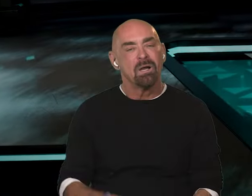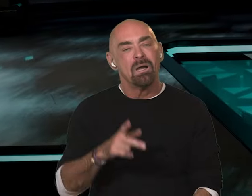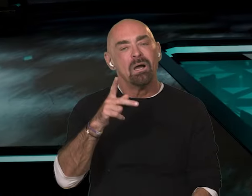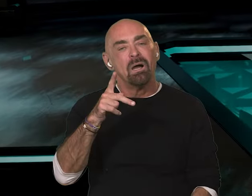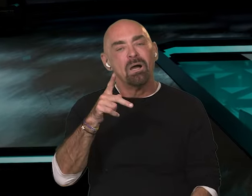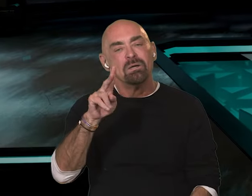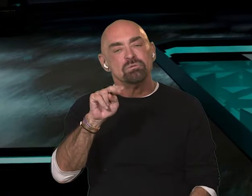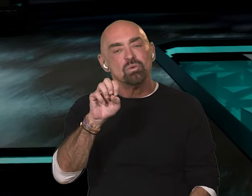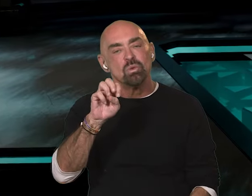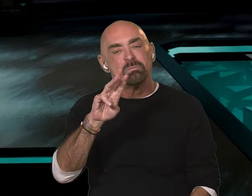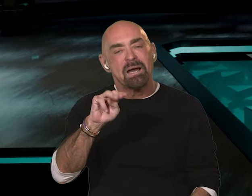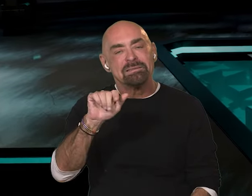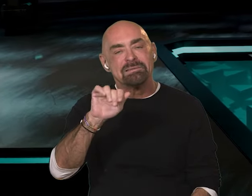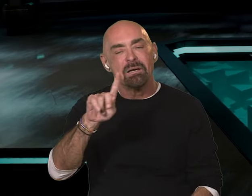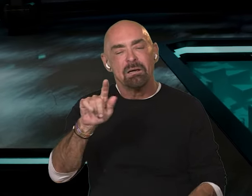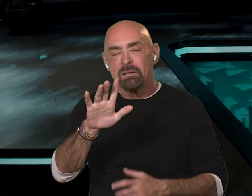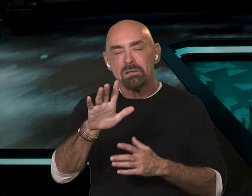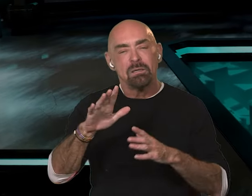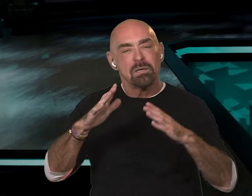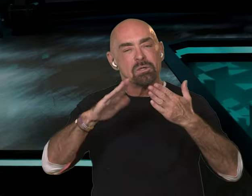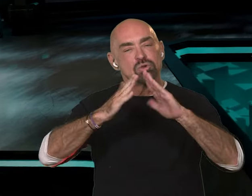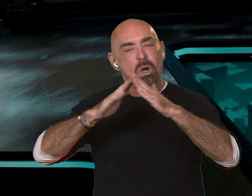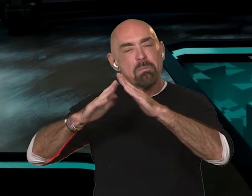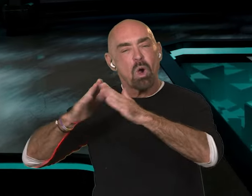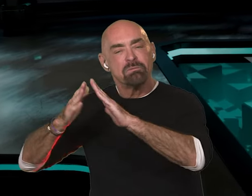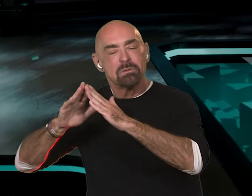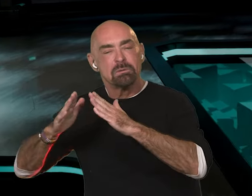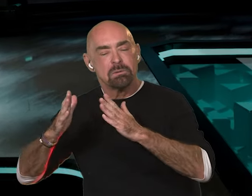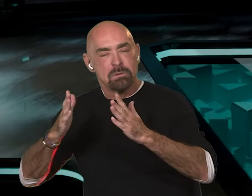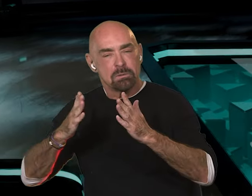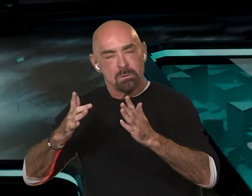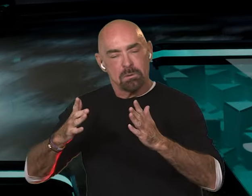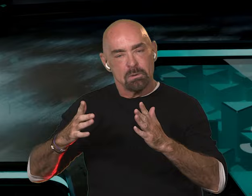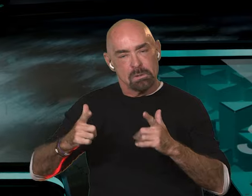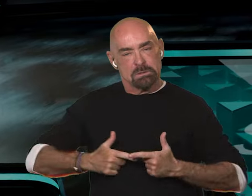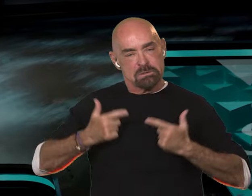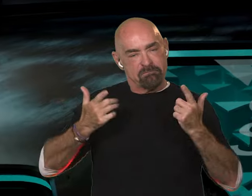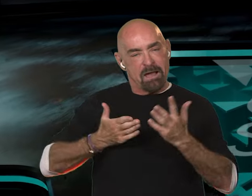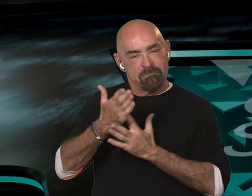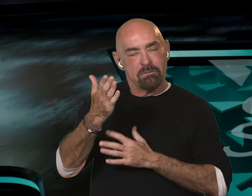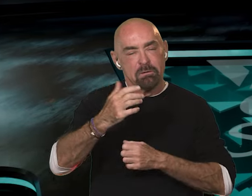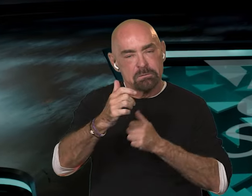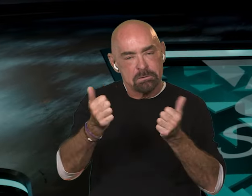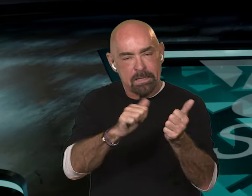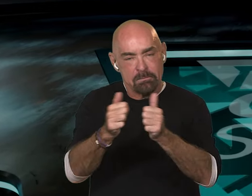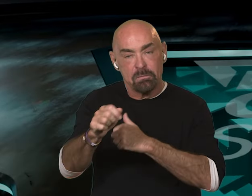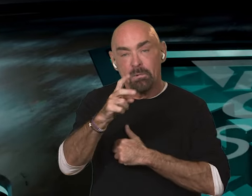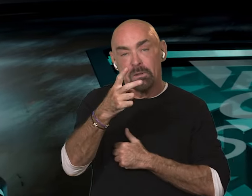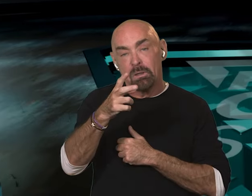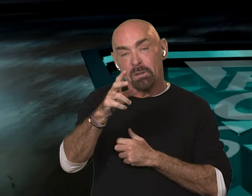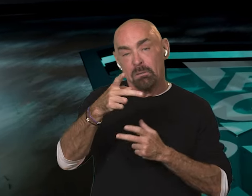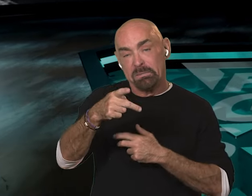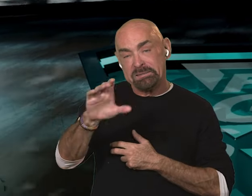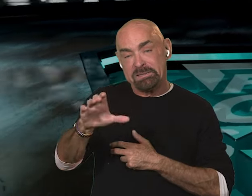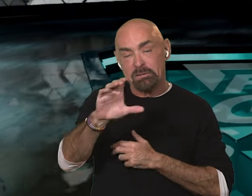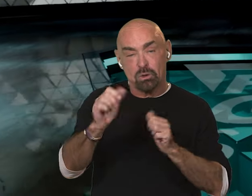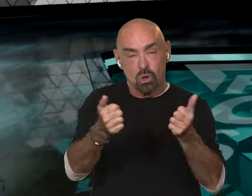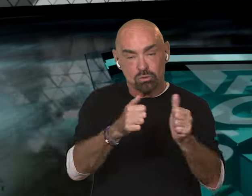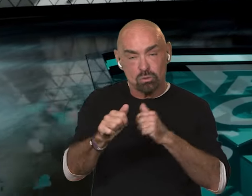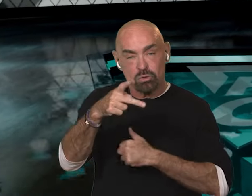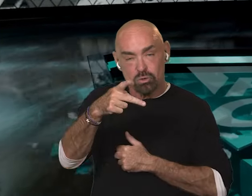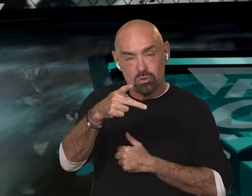Numata is a suburban survival horror game from Deadbolt Interactive. It's coming to PC and consoles in 2024. Our next